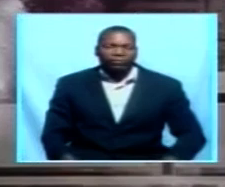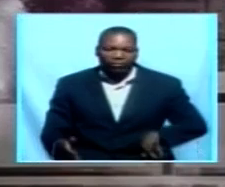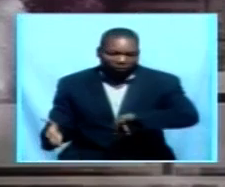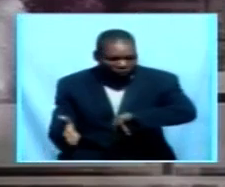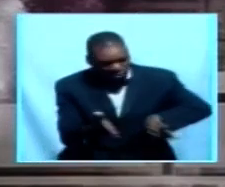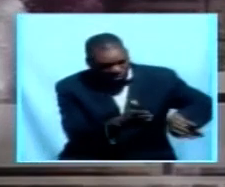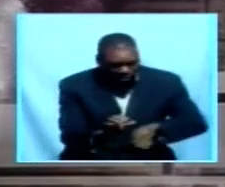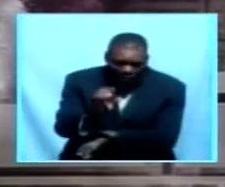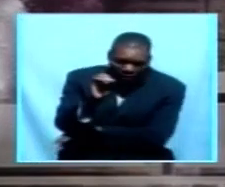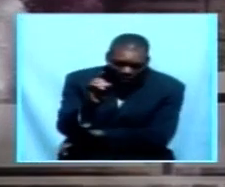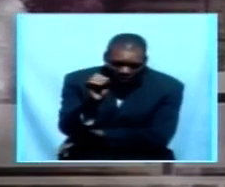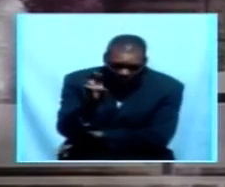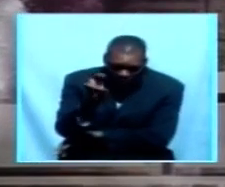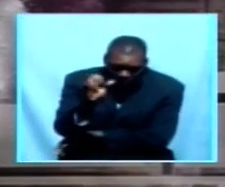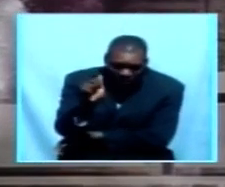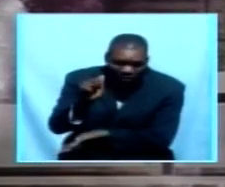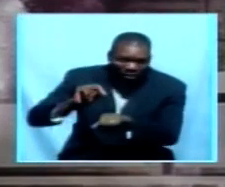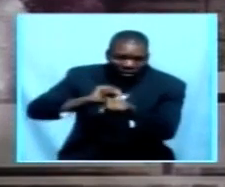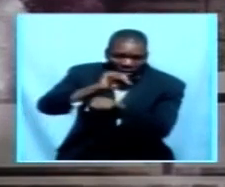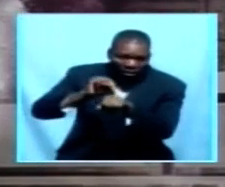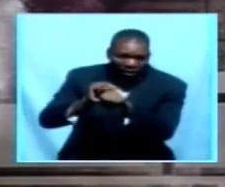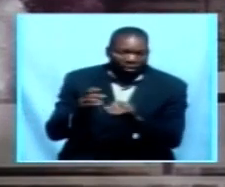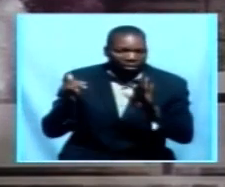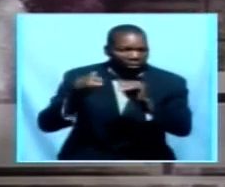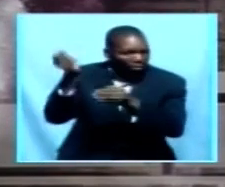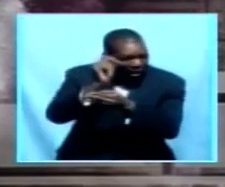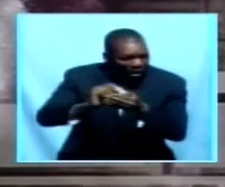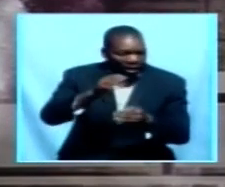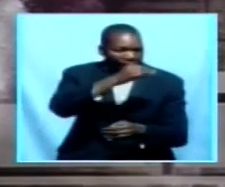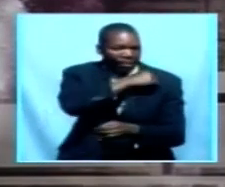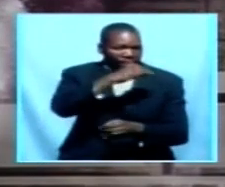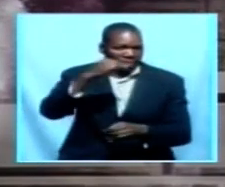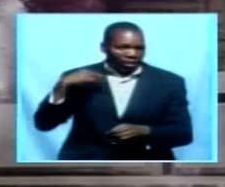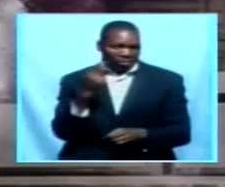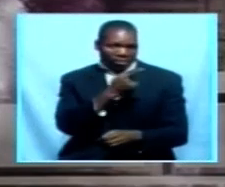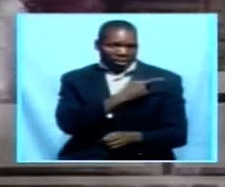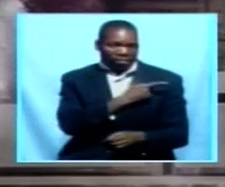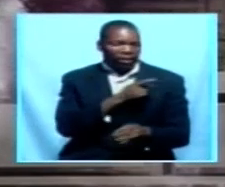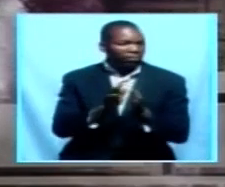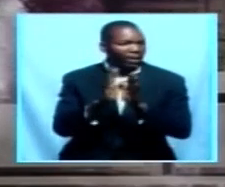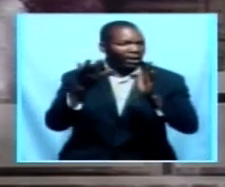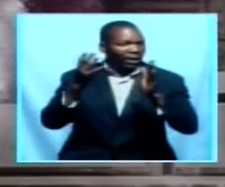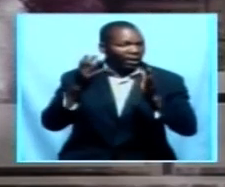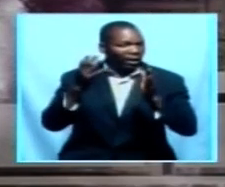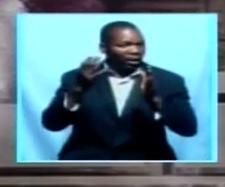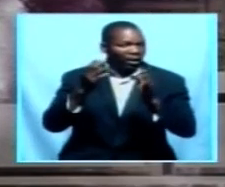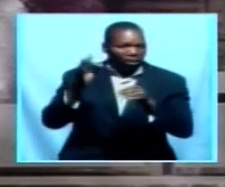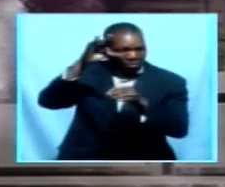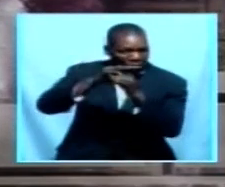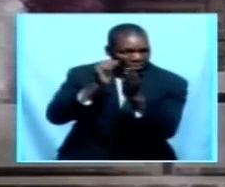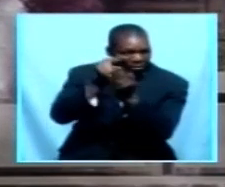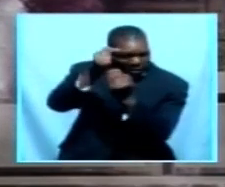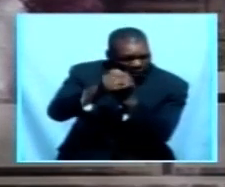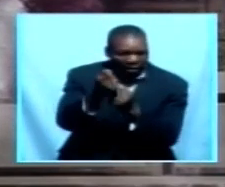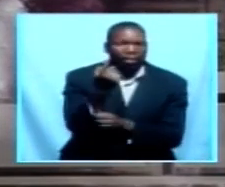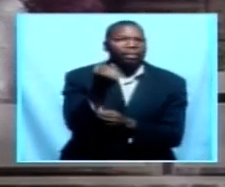Clerk of the National Assembly Doris Mwenga has congratulated members of Parliament who emerged victorious in the August 11 polls.